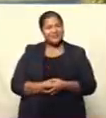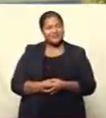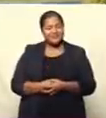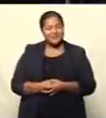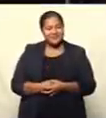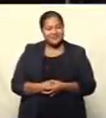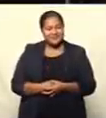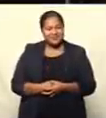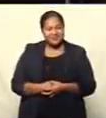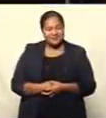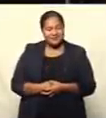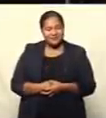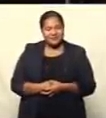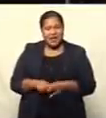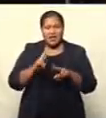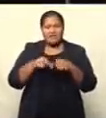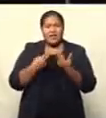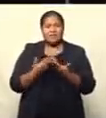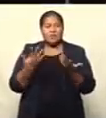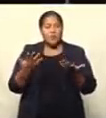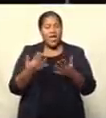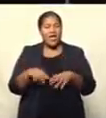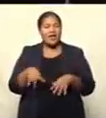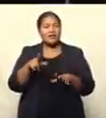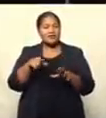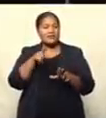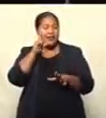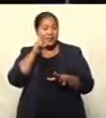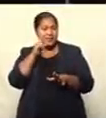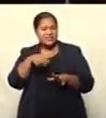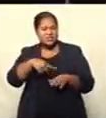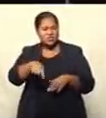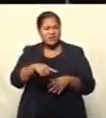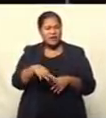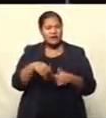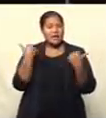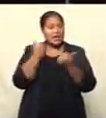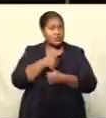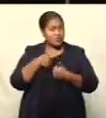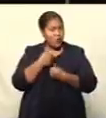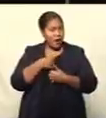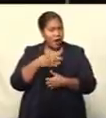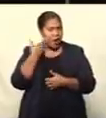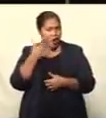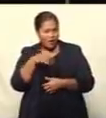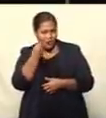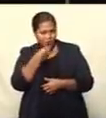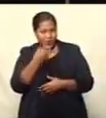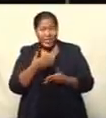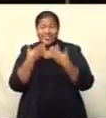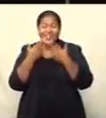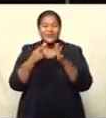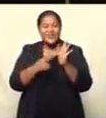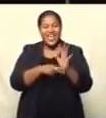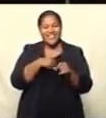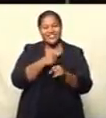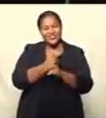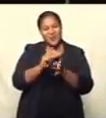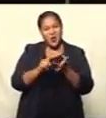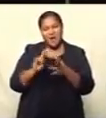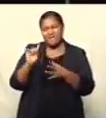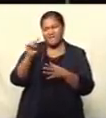News. Families in Wailea settlement in Suva today enjoyed hot meals thanks to non-government organization